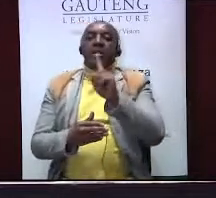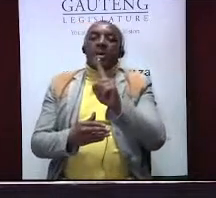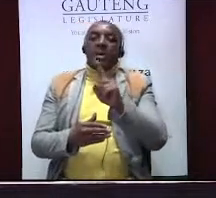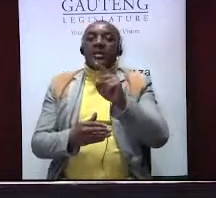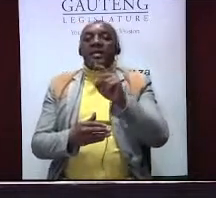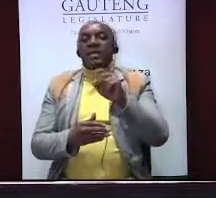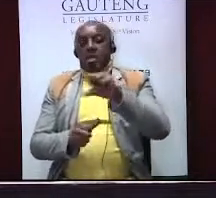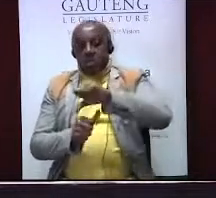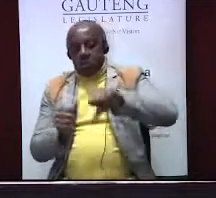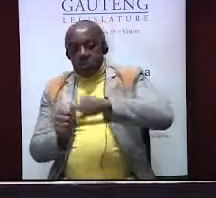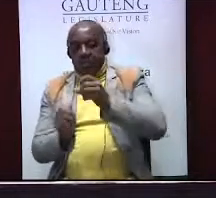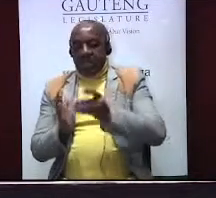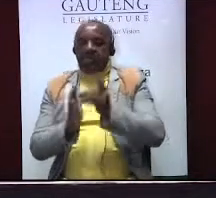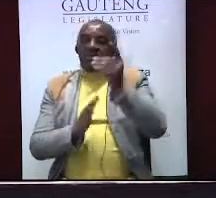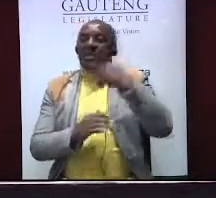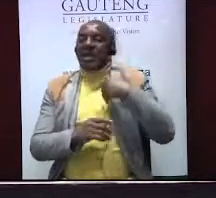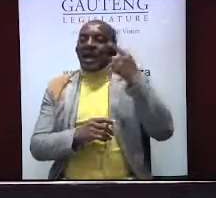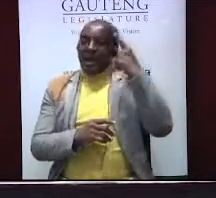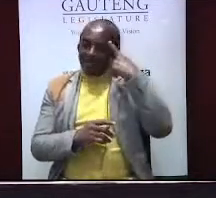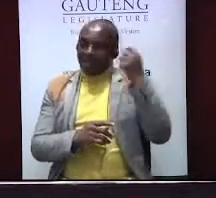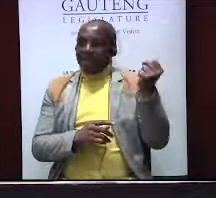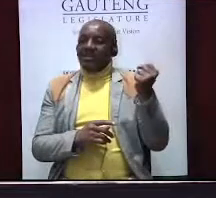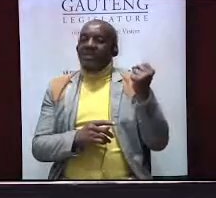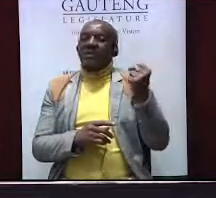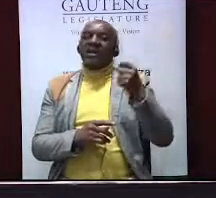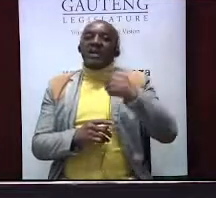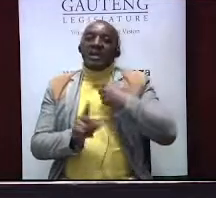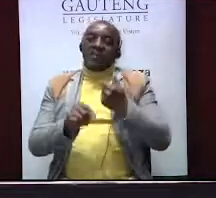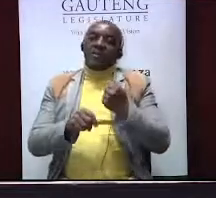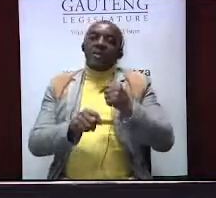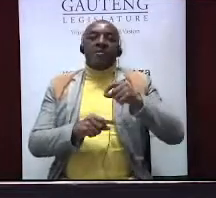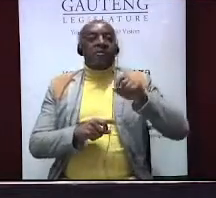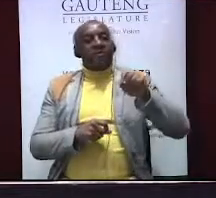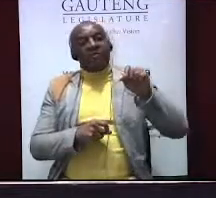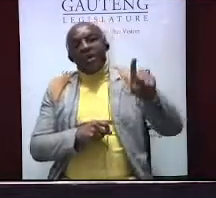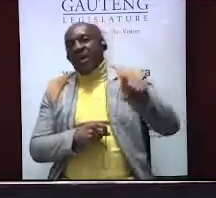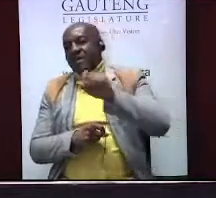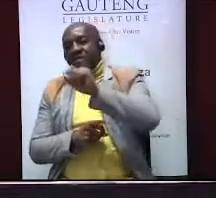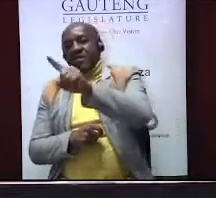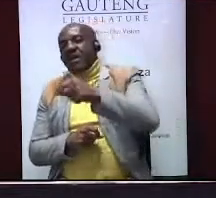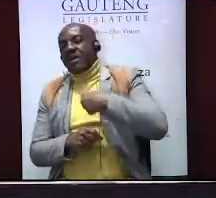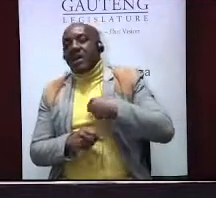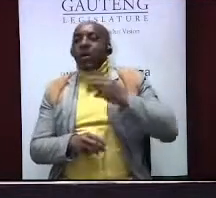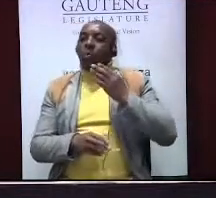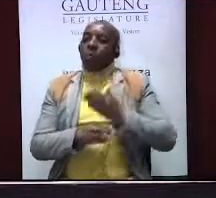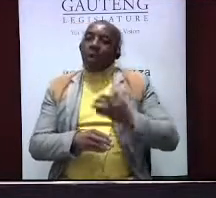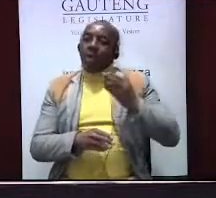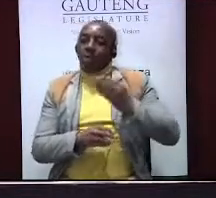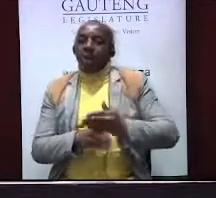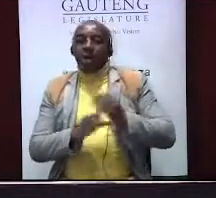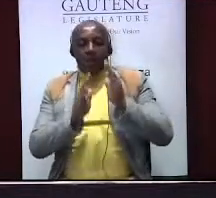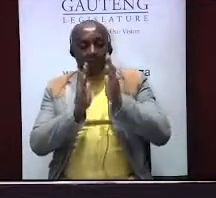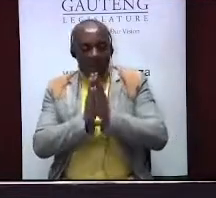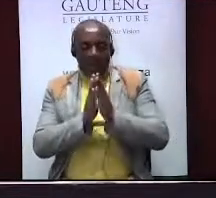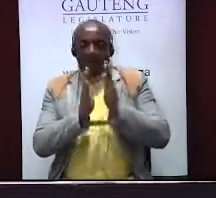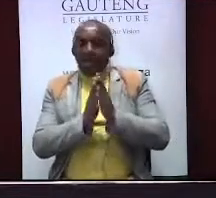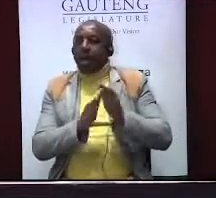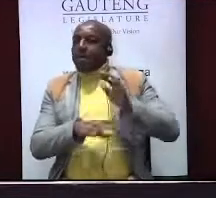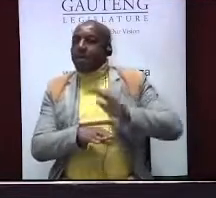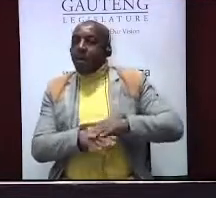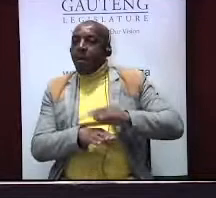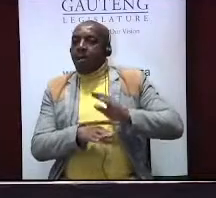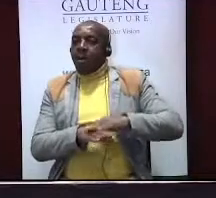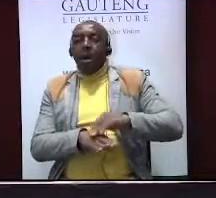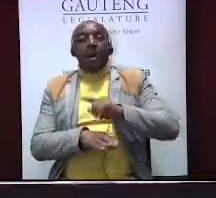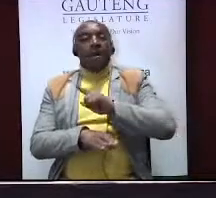gore re tswa kgakala batsadi re berekile re rapetse mare re tlhoka go tsenya dinala